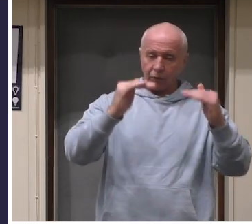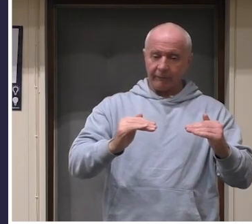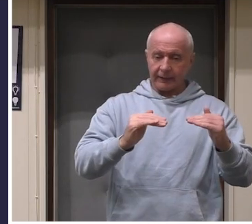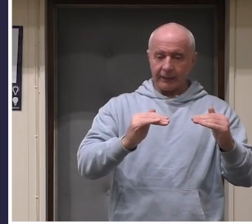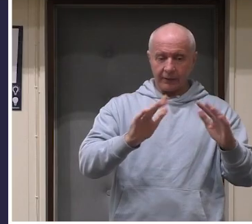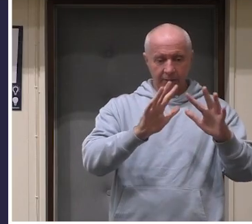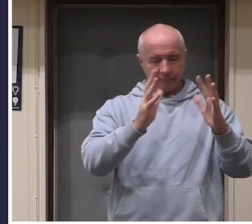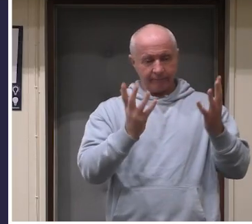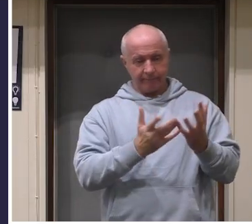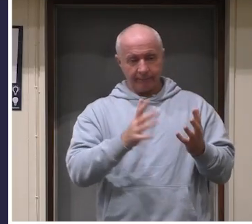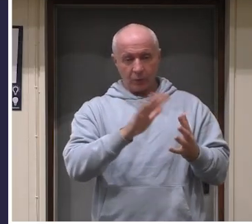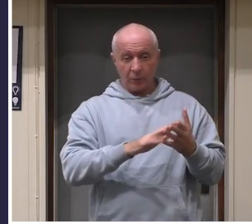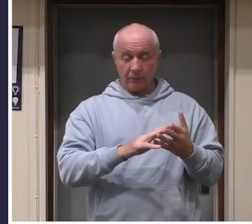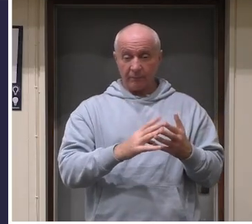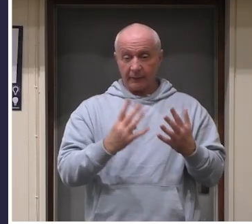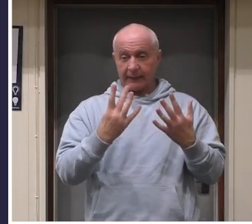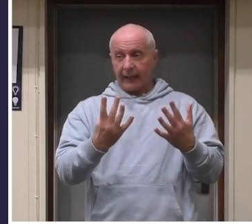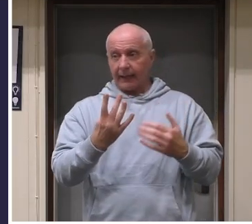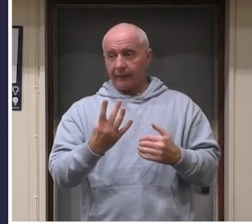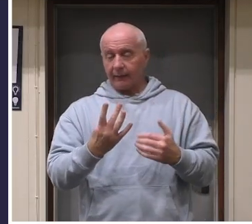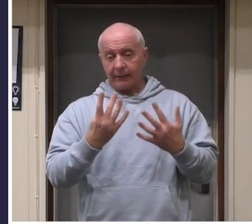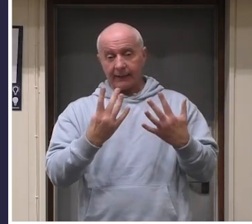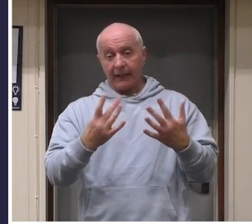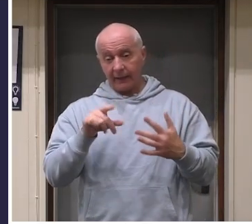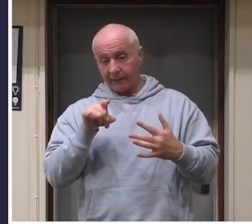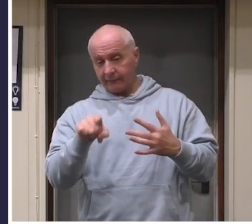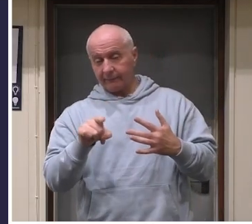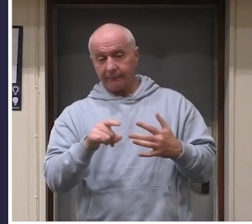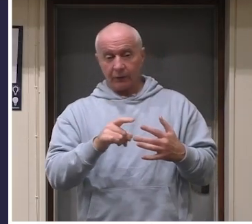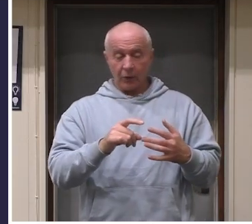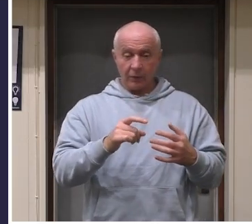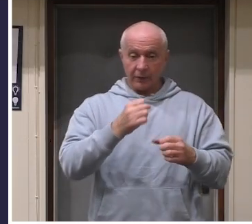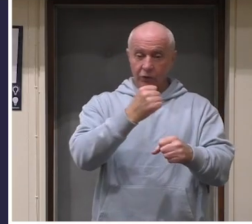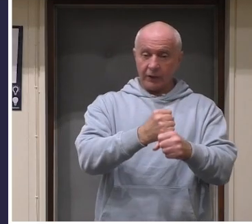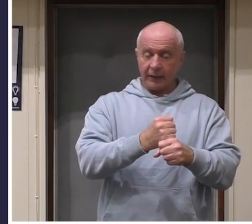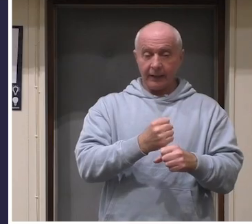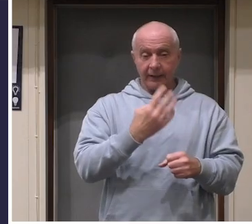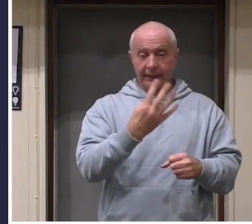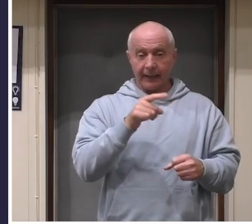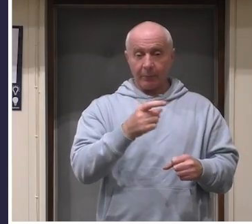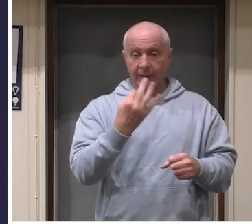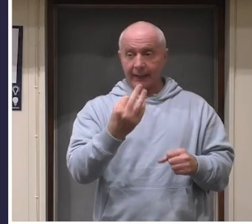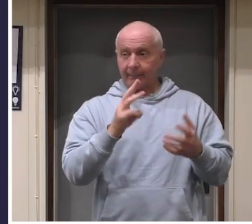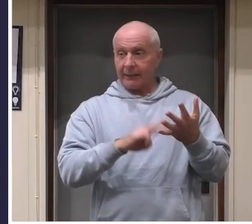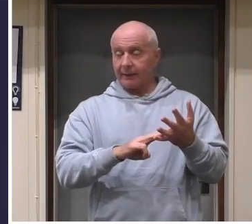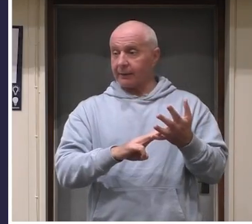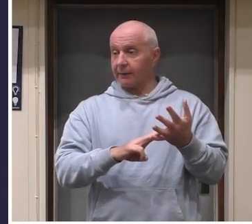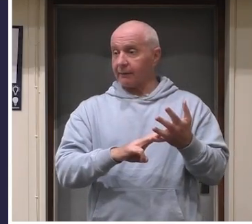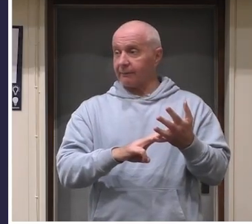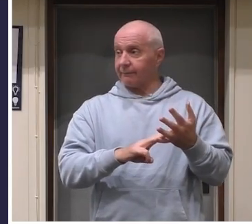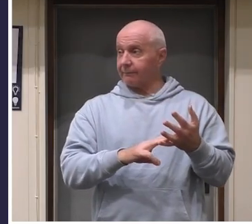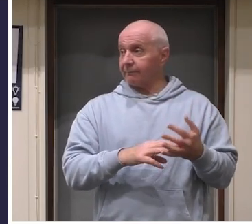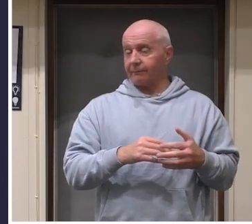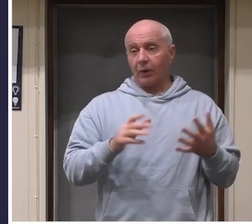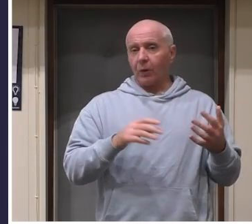to the 9th decimal point, which is insane. Like, your g, small g is 9.8 meter per second squared, right? It's not really, it's